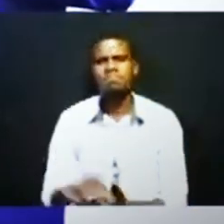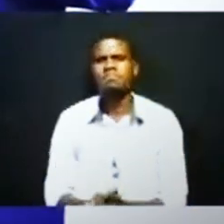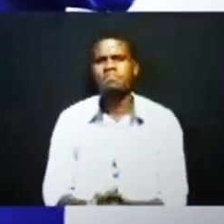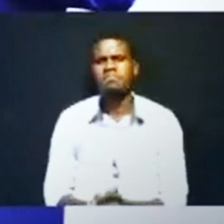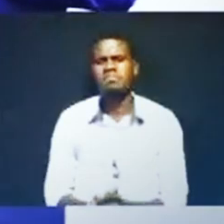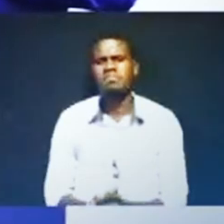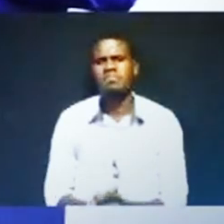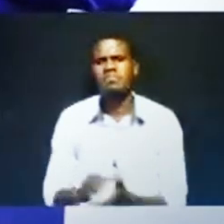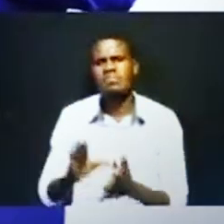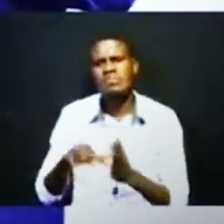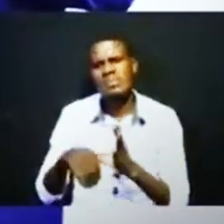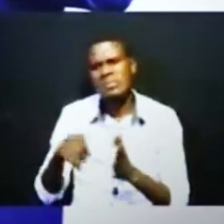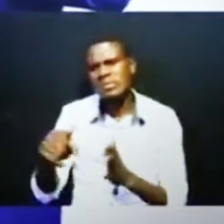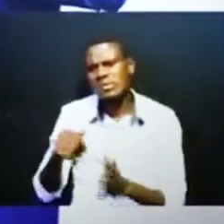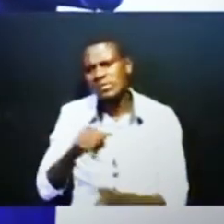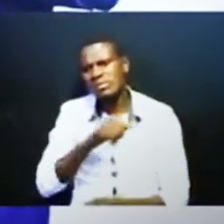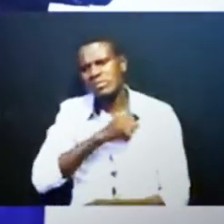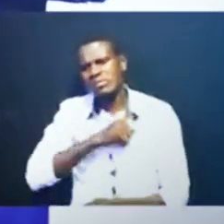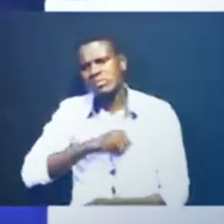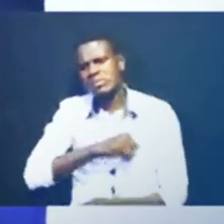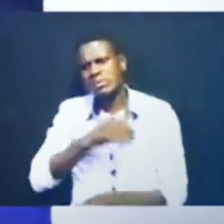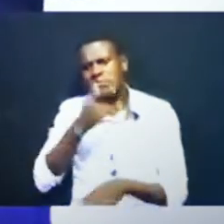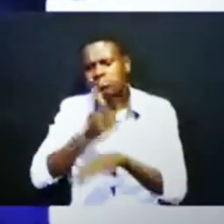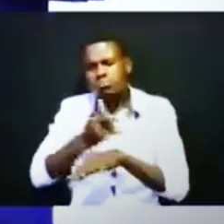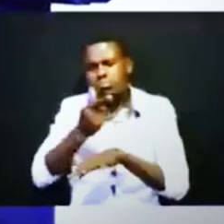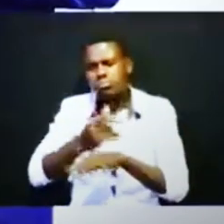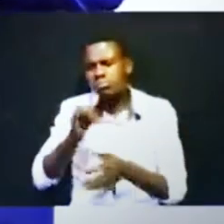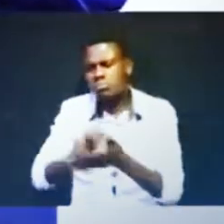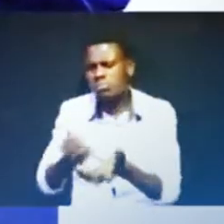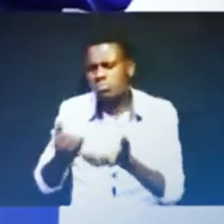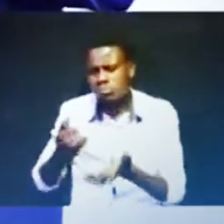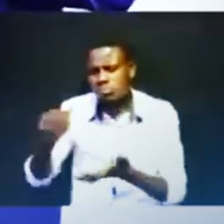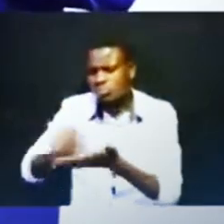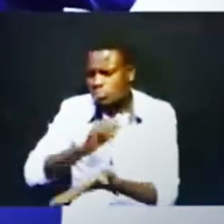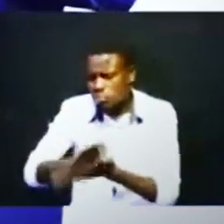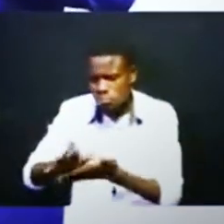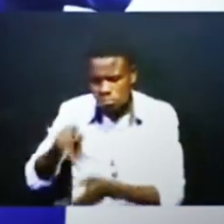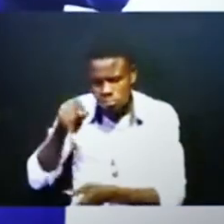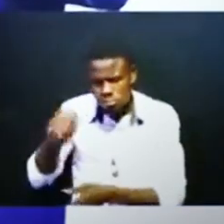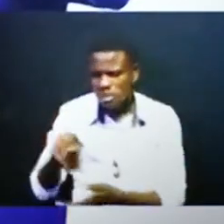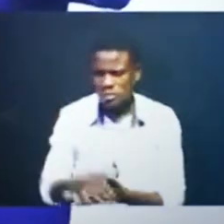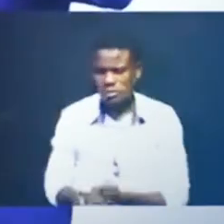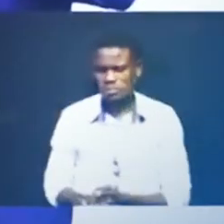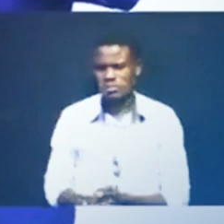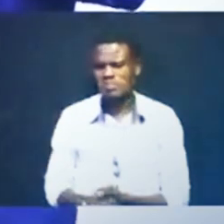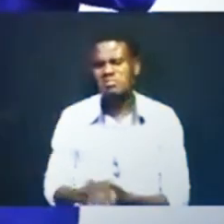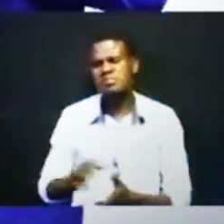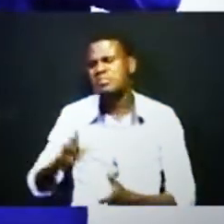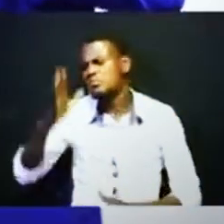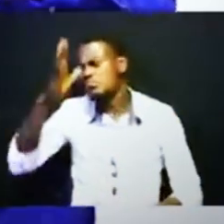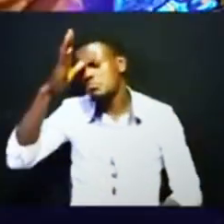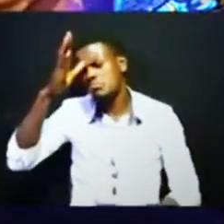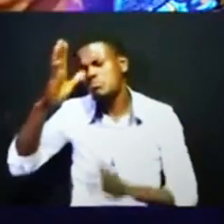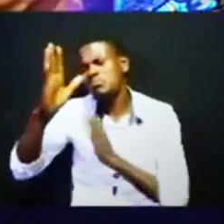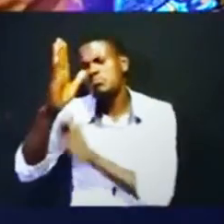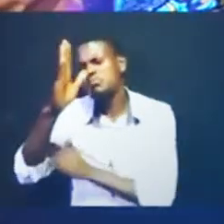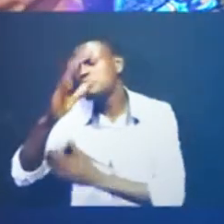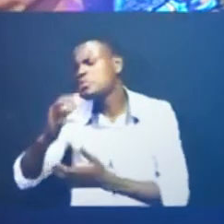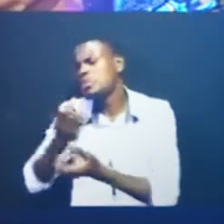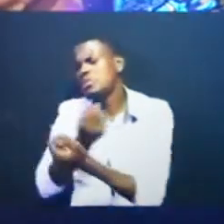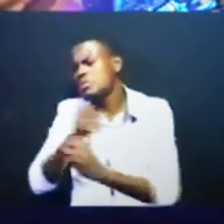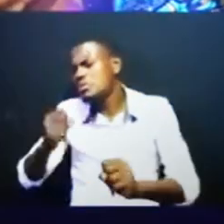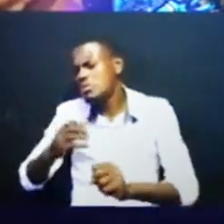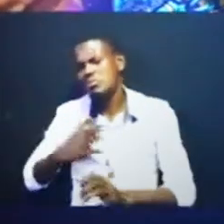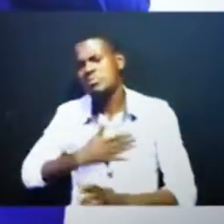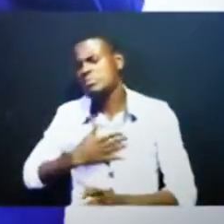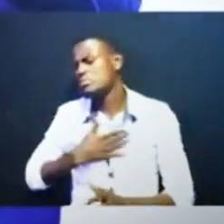and this kind of habits wants to destroy him. Father, save my husband." And the man said, "Hello, Amen." And what book today?